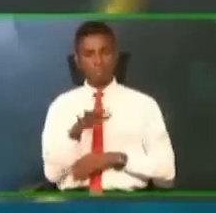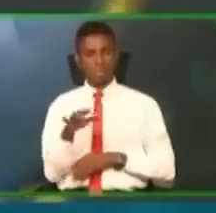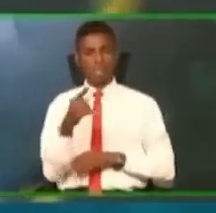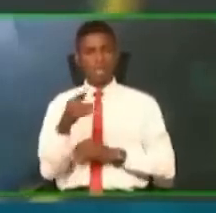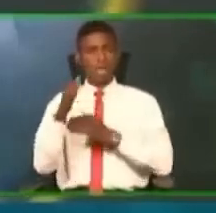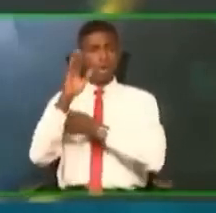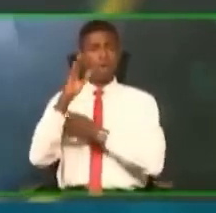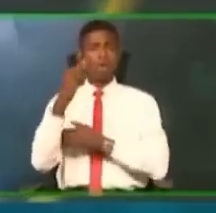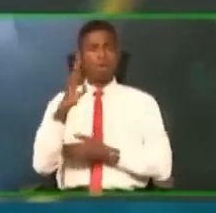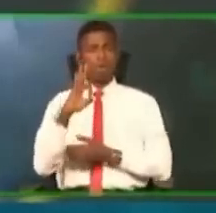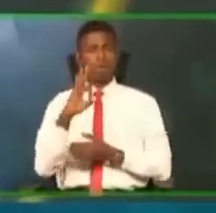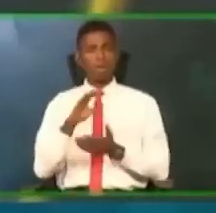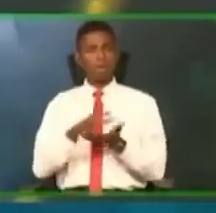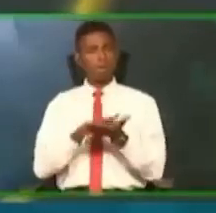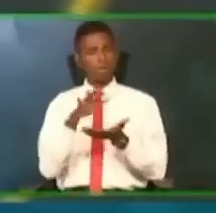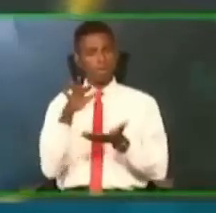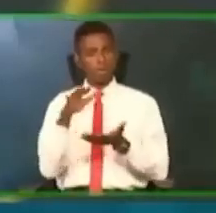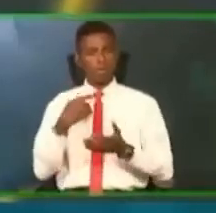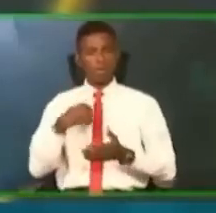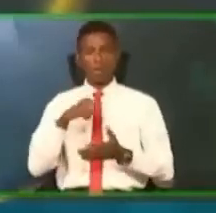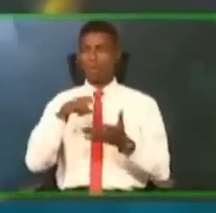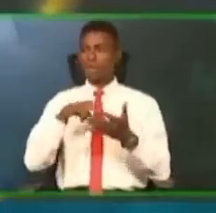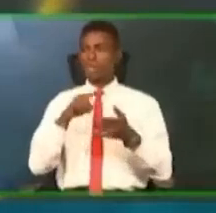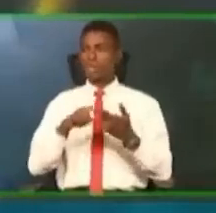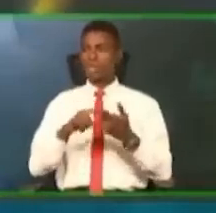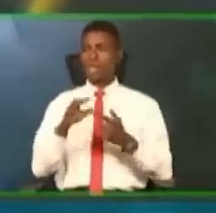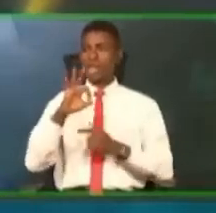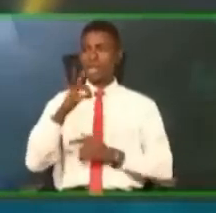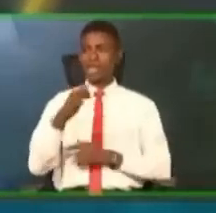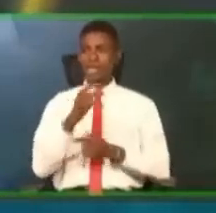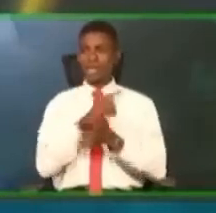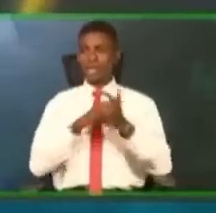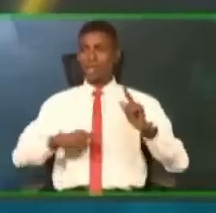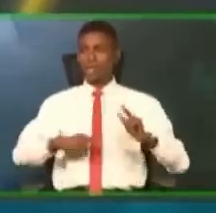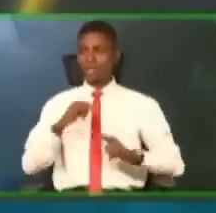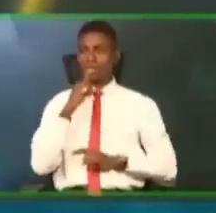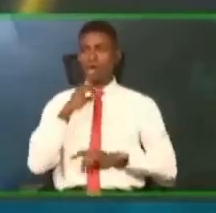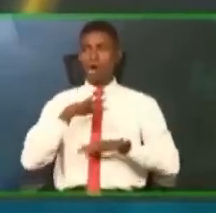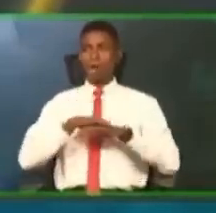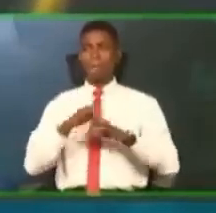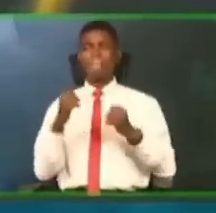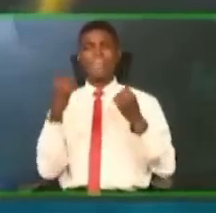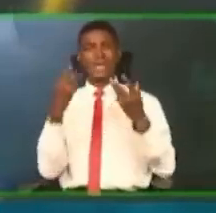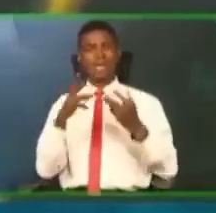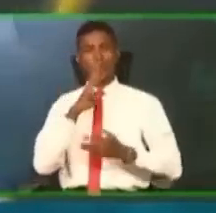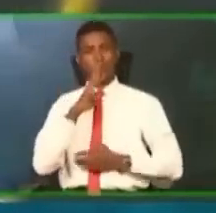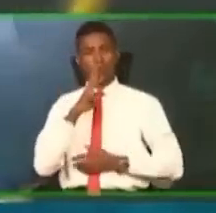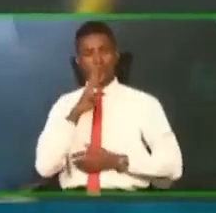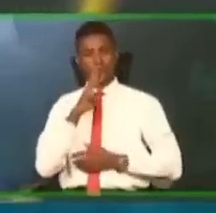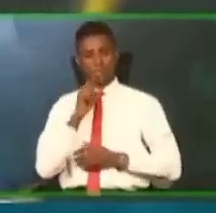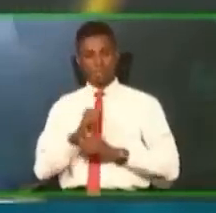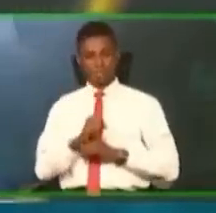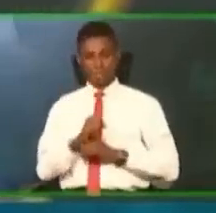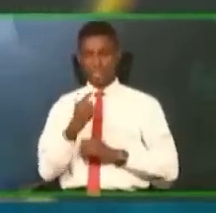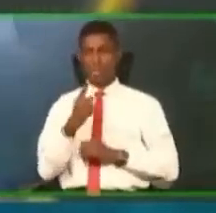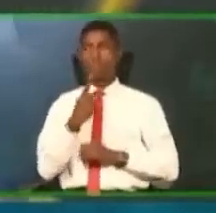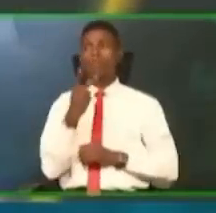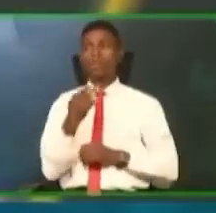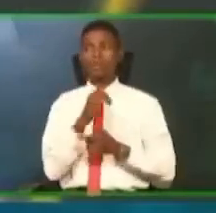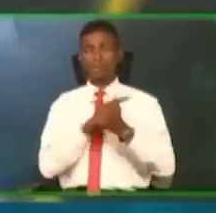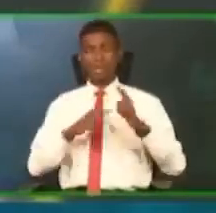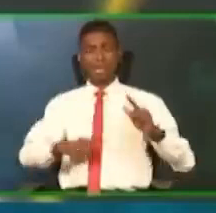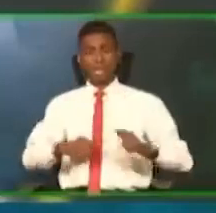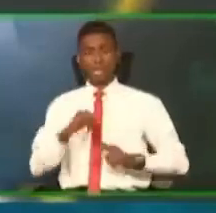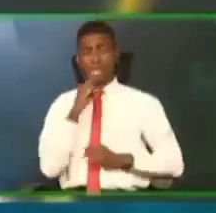glory thundereth. We're reading to 9. The Lord is upon many waters. Verse 4. The voice of the Lord